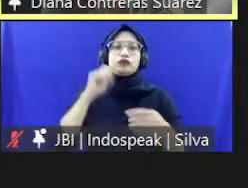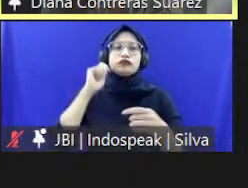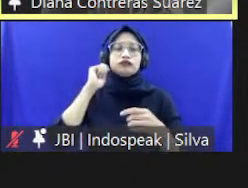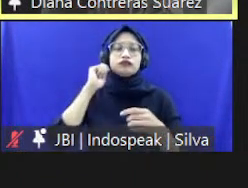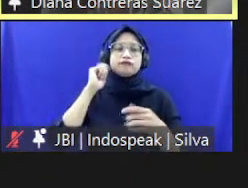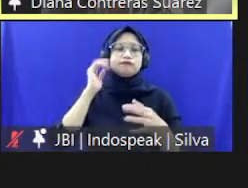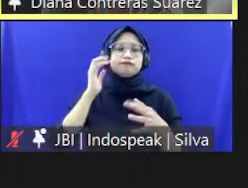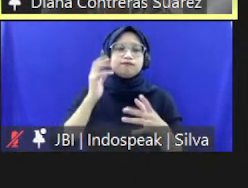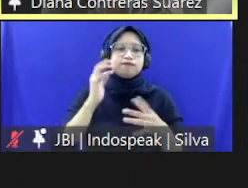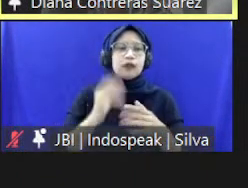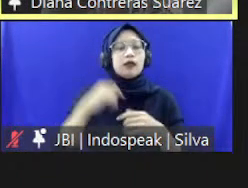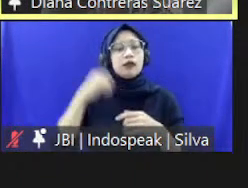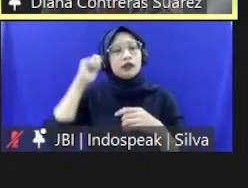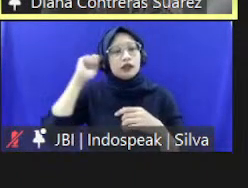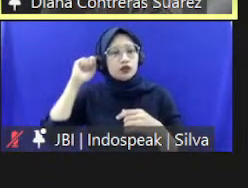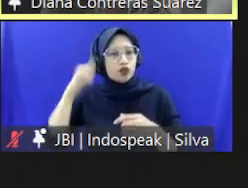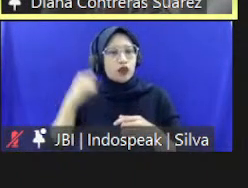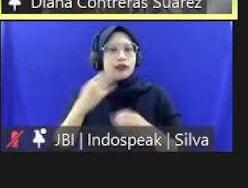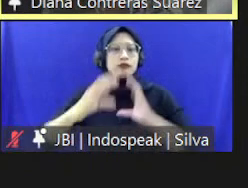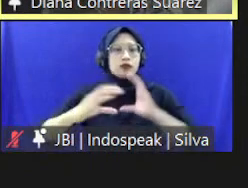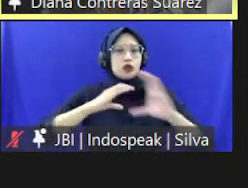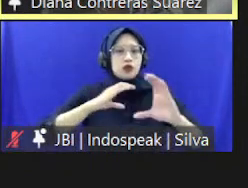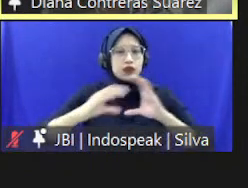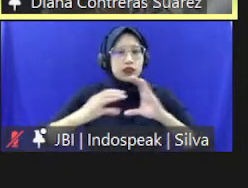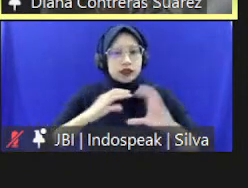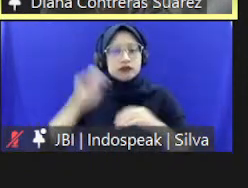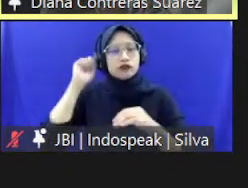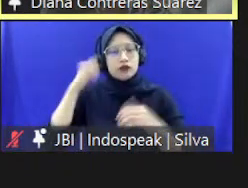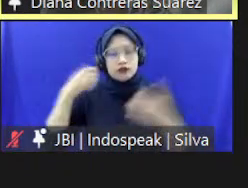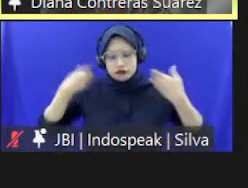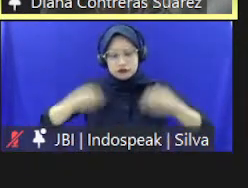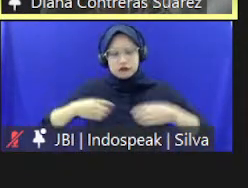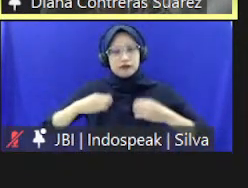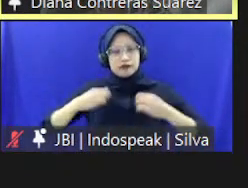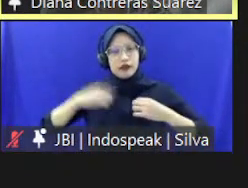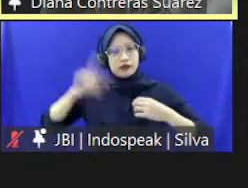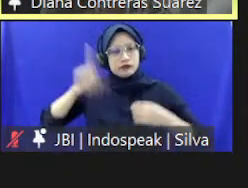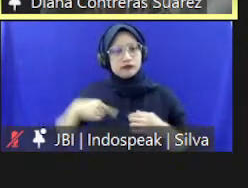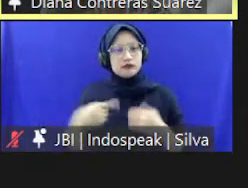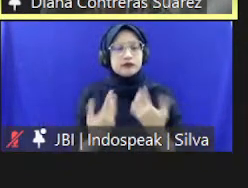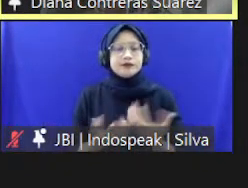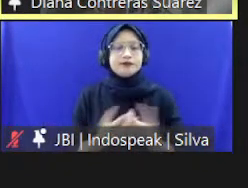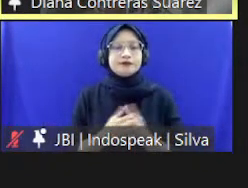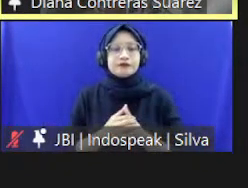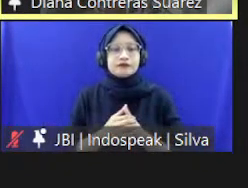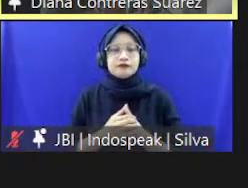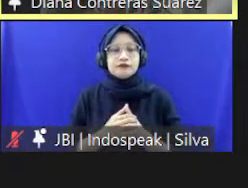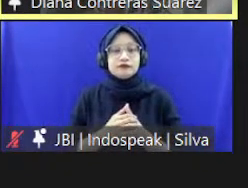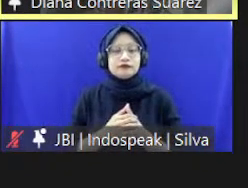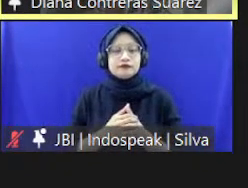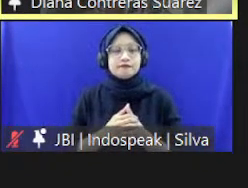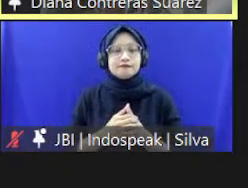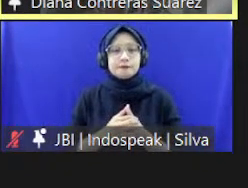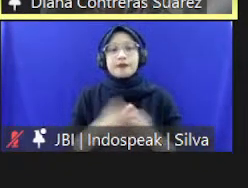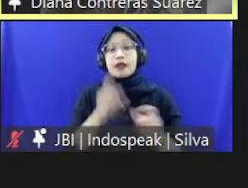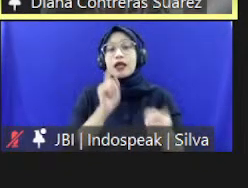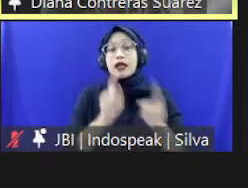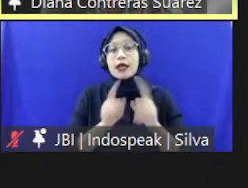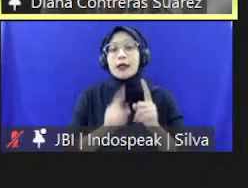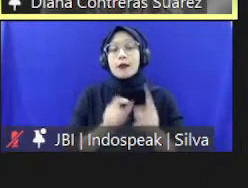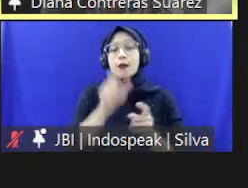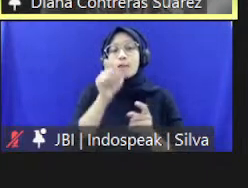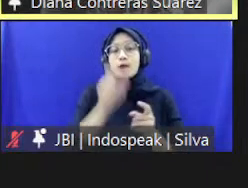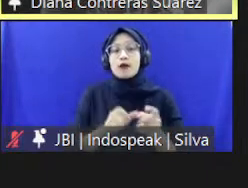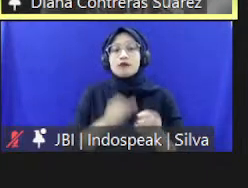then depending on what were the answers, then there were 3 domains that were suggested, which is a person having no